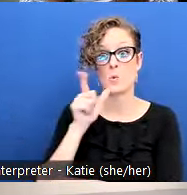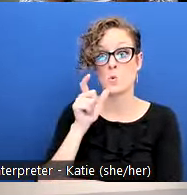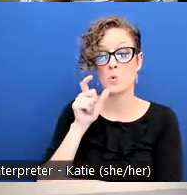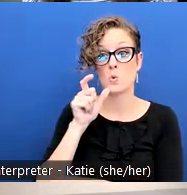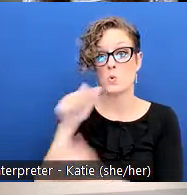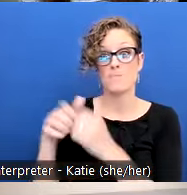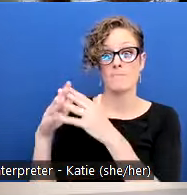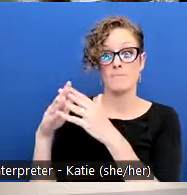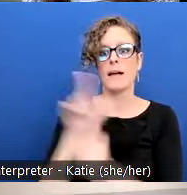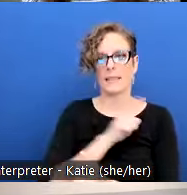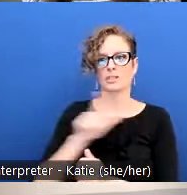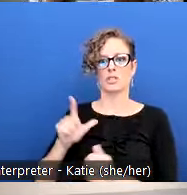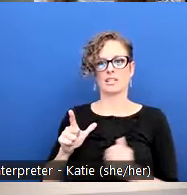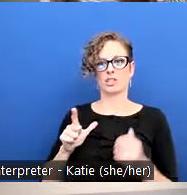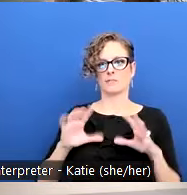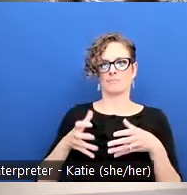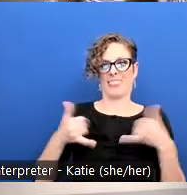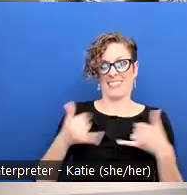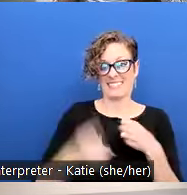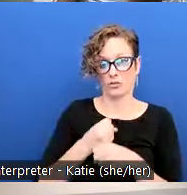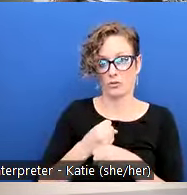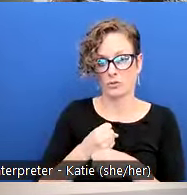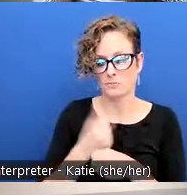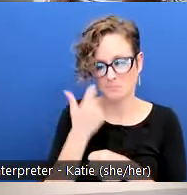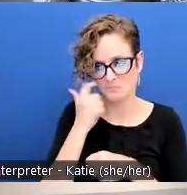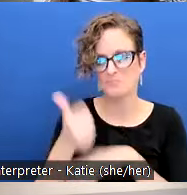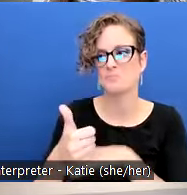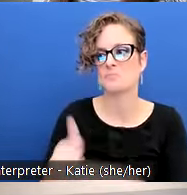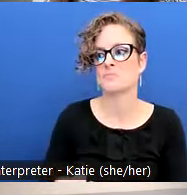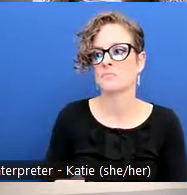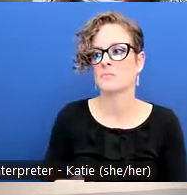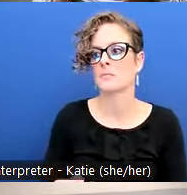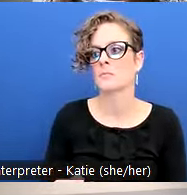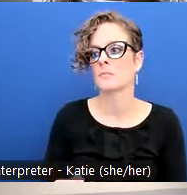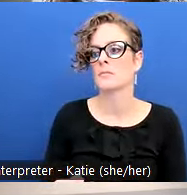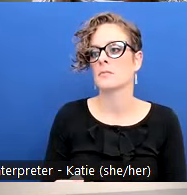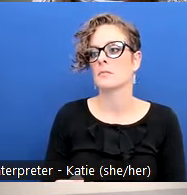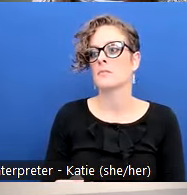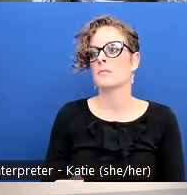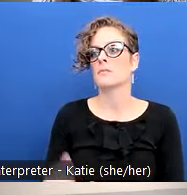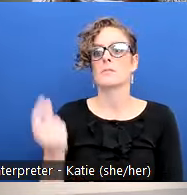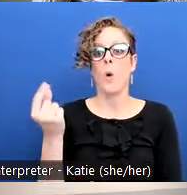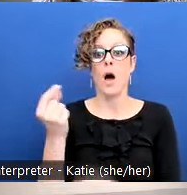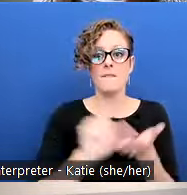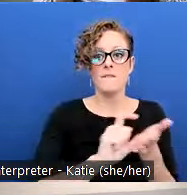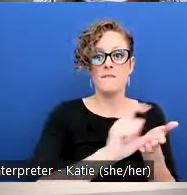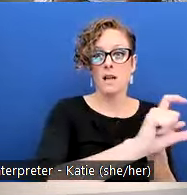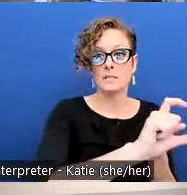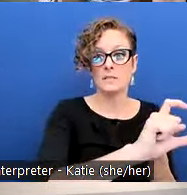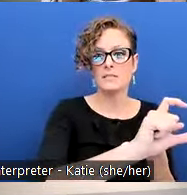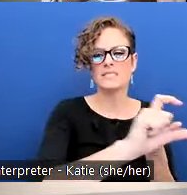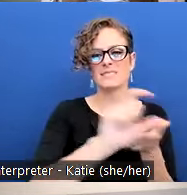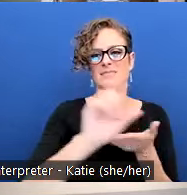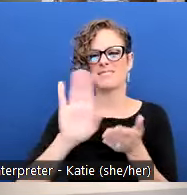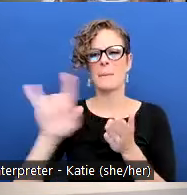year. And it, the information in the bill about what it can fund is really pretty broad.